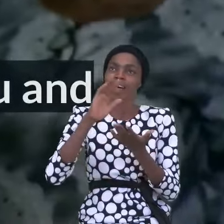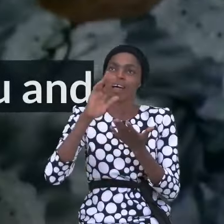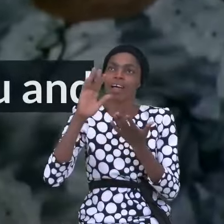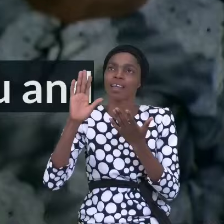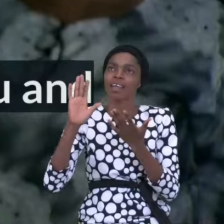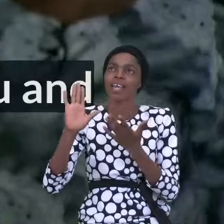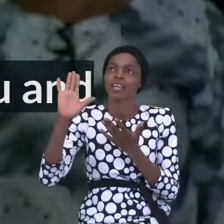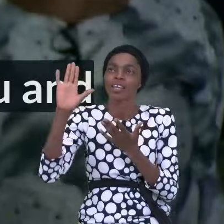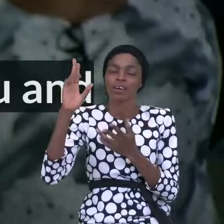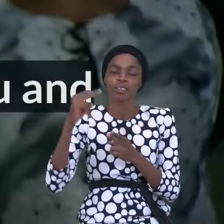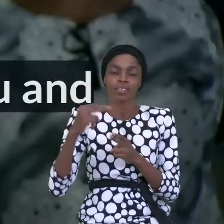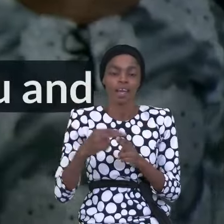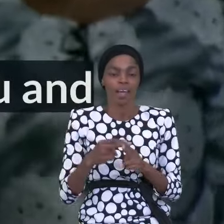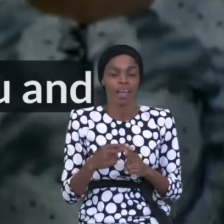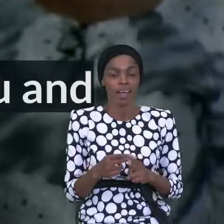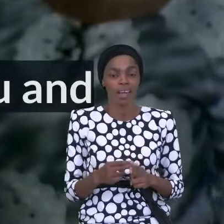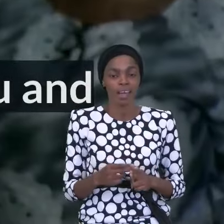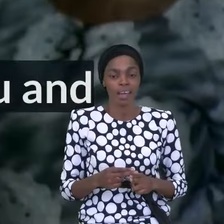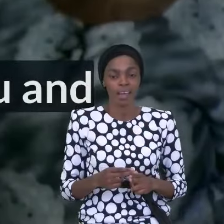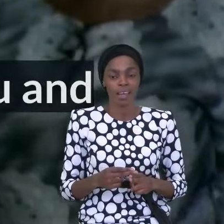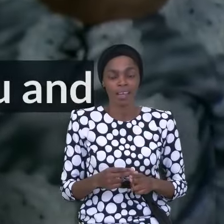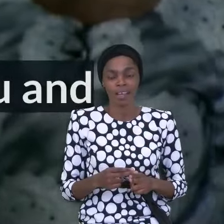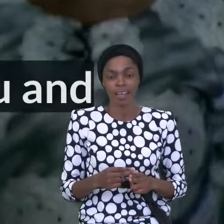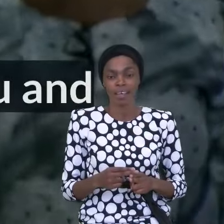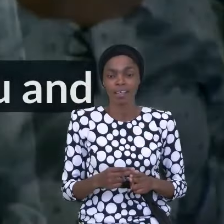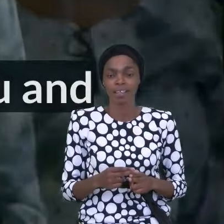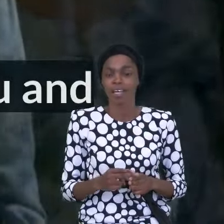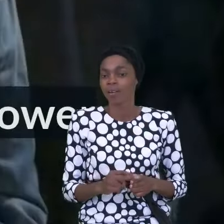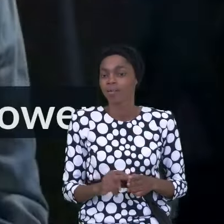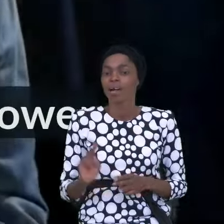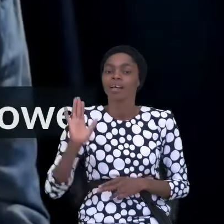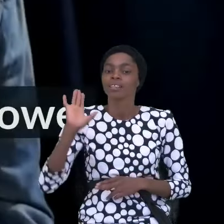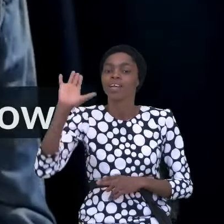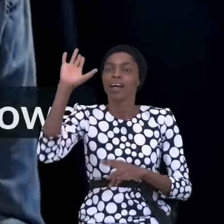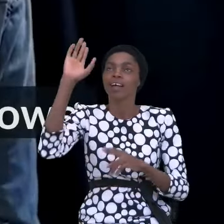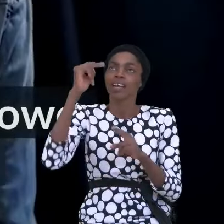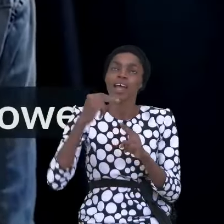glorify your name.